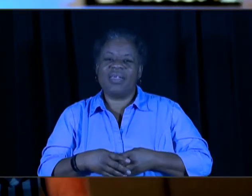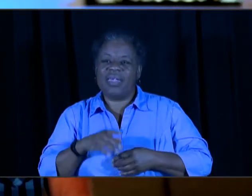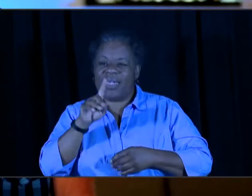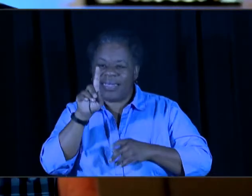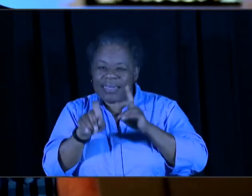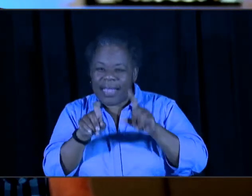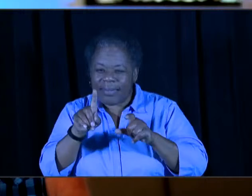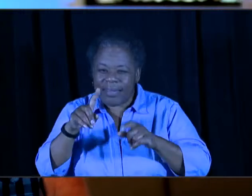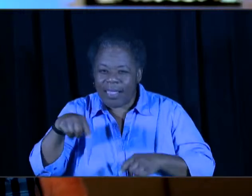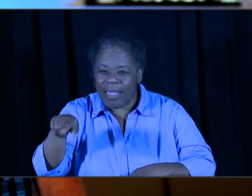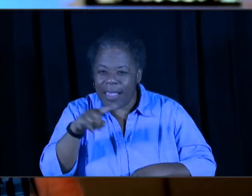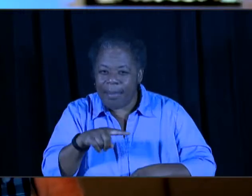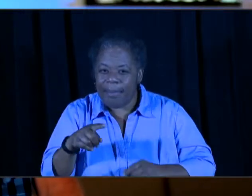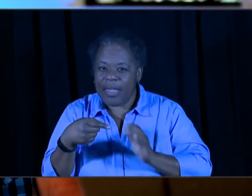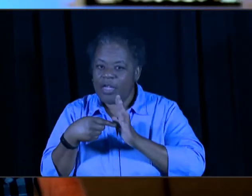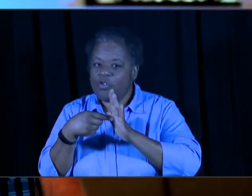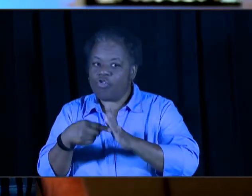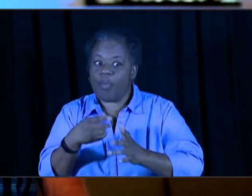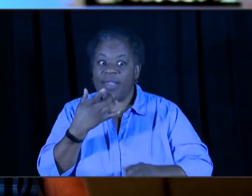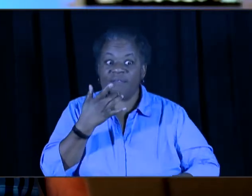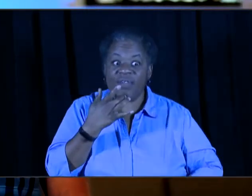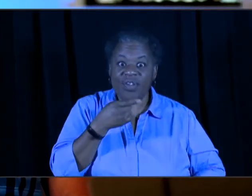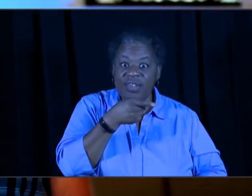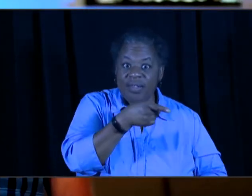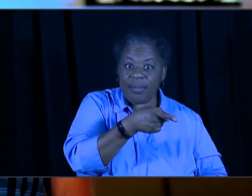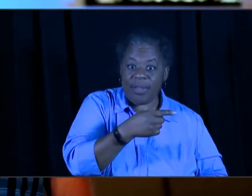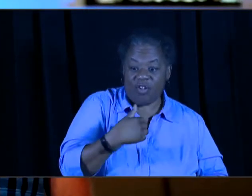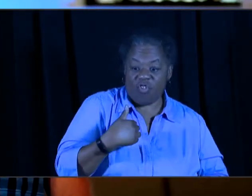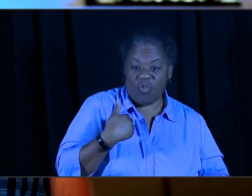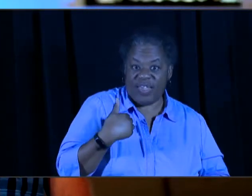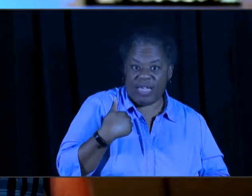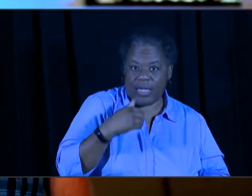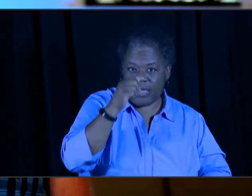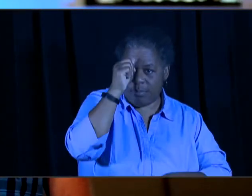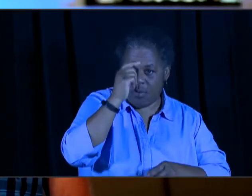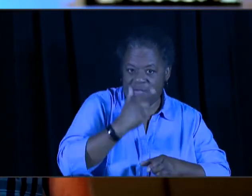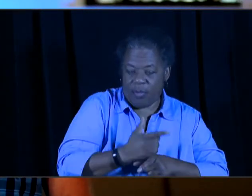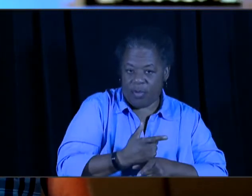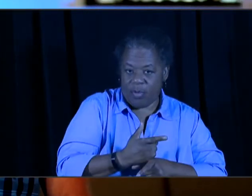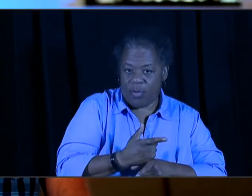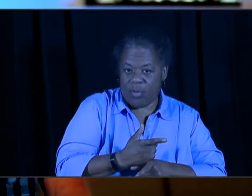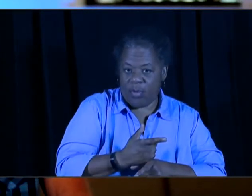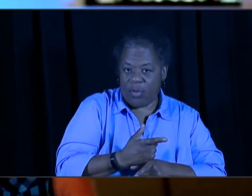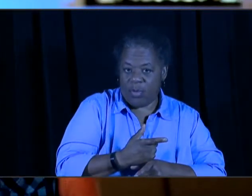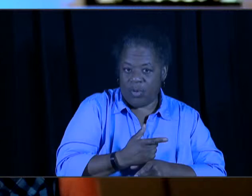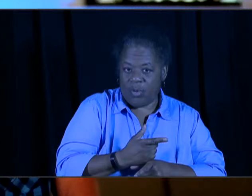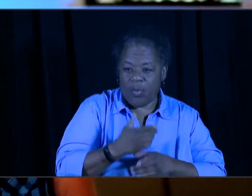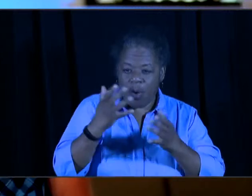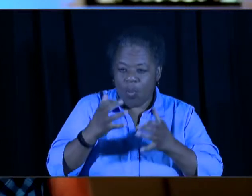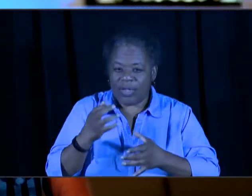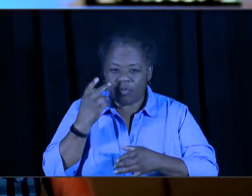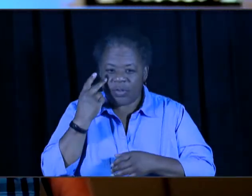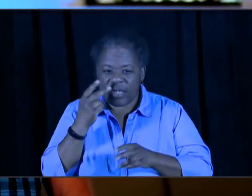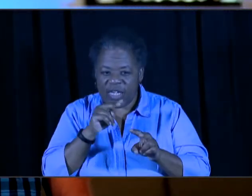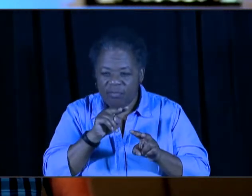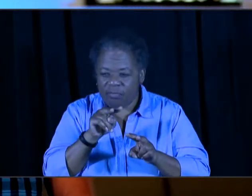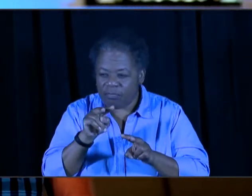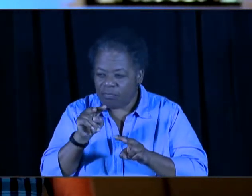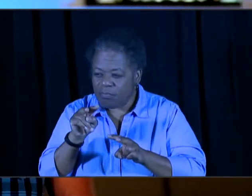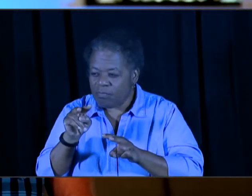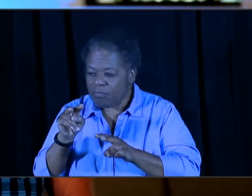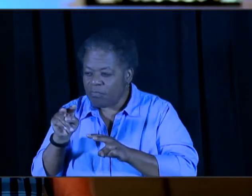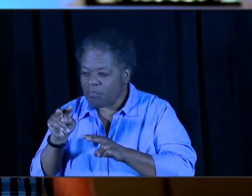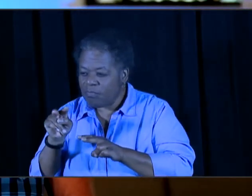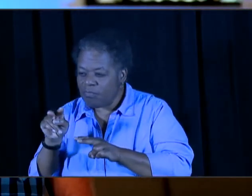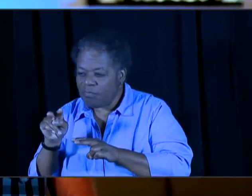them. He's showing favoritism to the youngest brother. He wants to see if they're going to resent